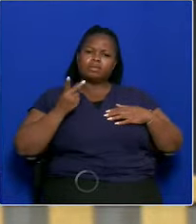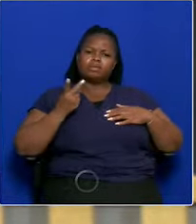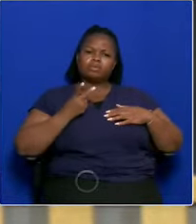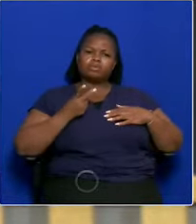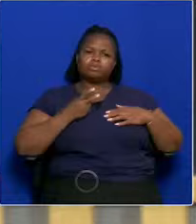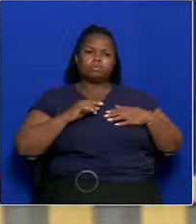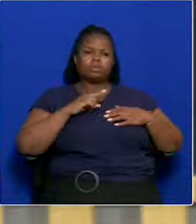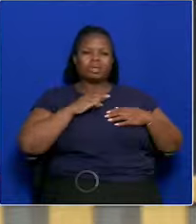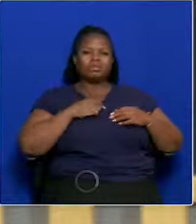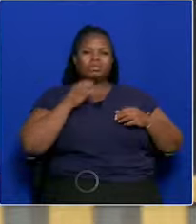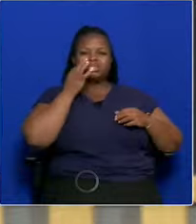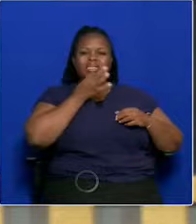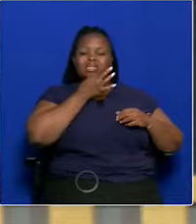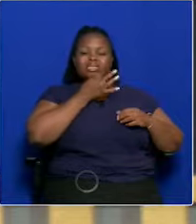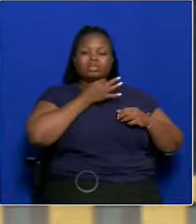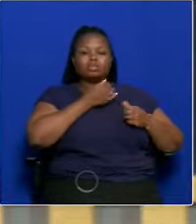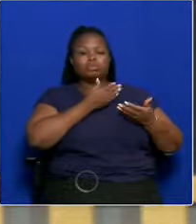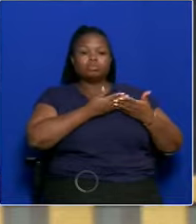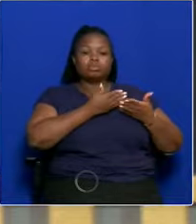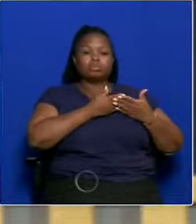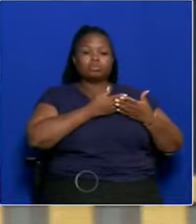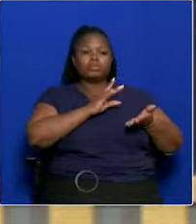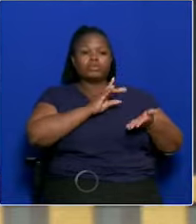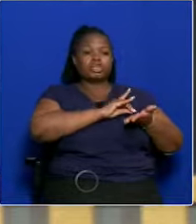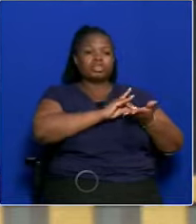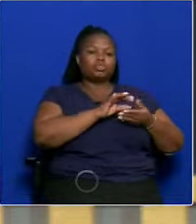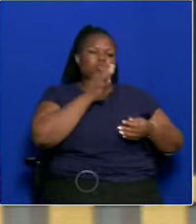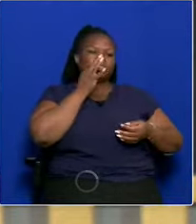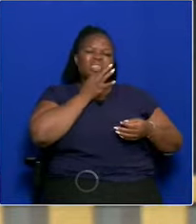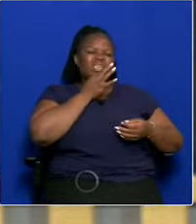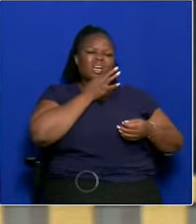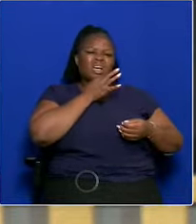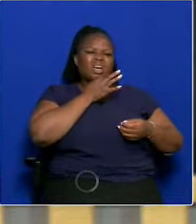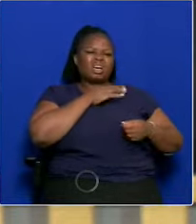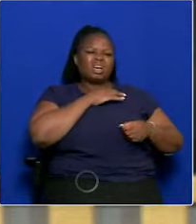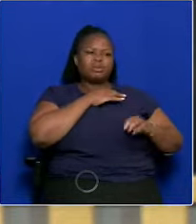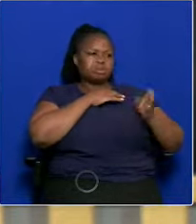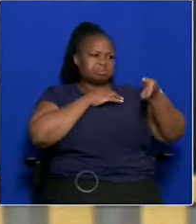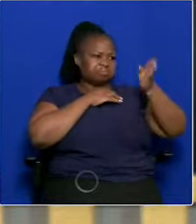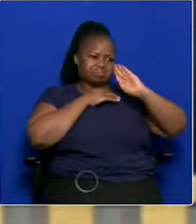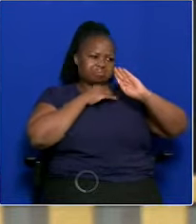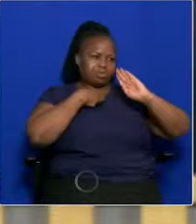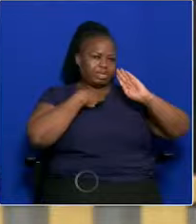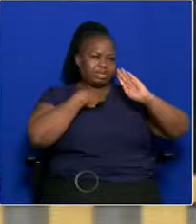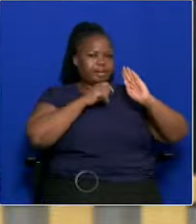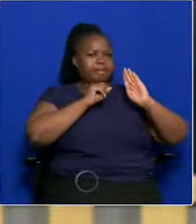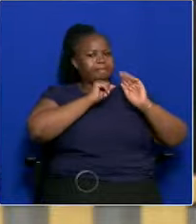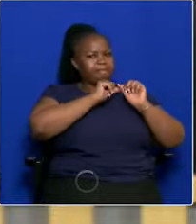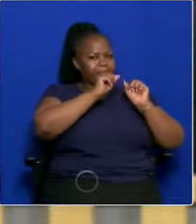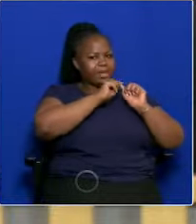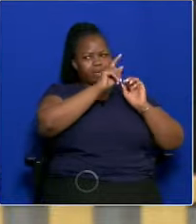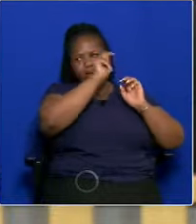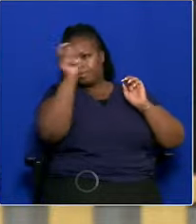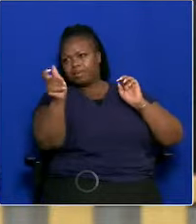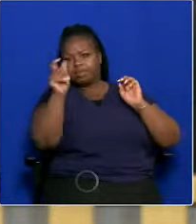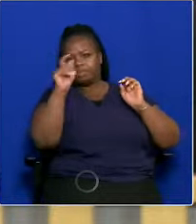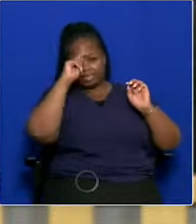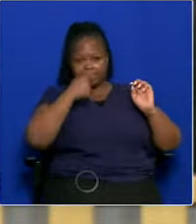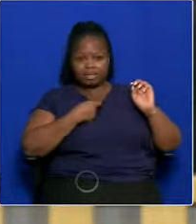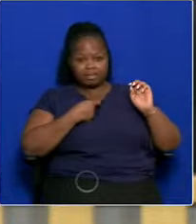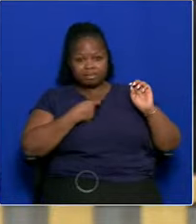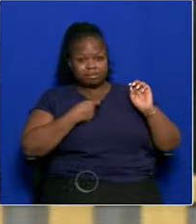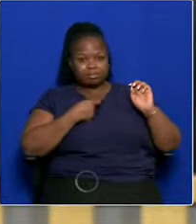in cash, it may be easy to say, well, you redirected it somewhere else where it wouldn't be found. It wouldn't be traced to